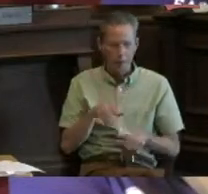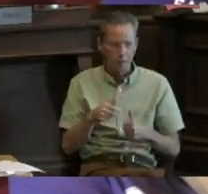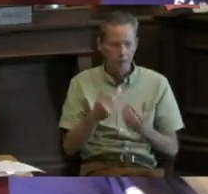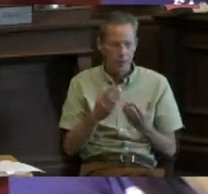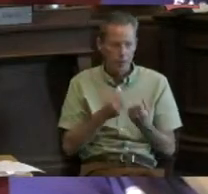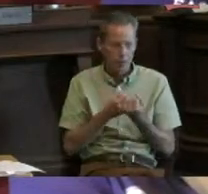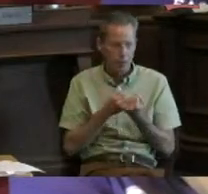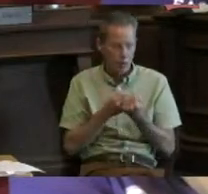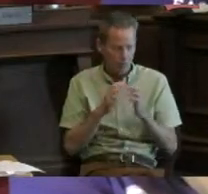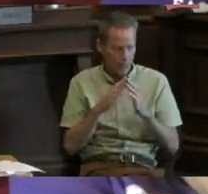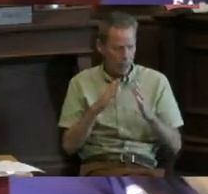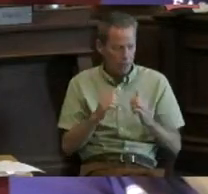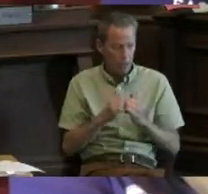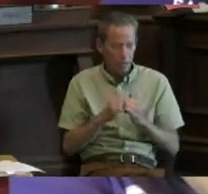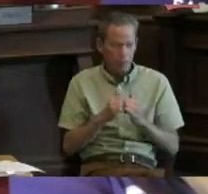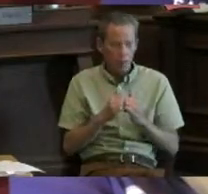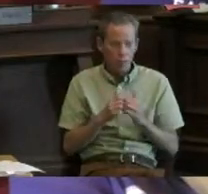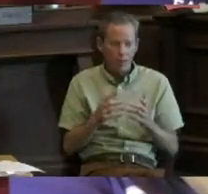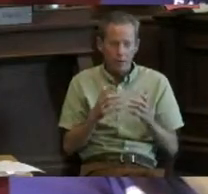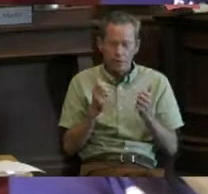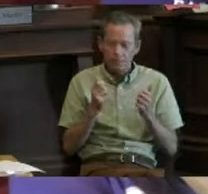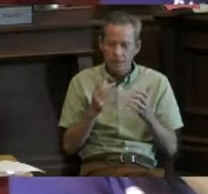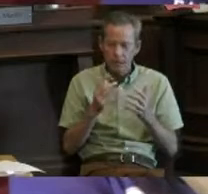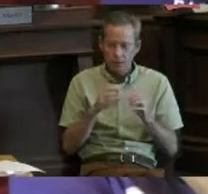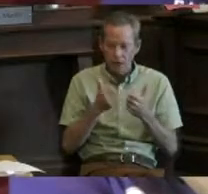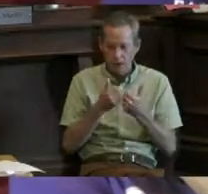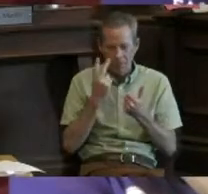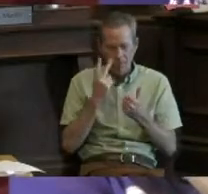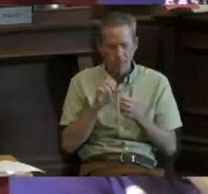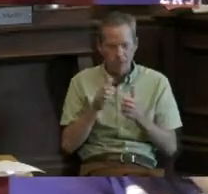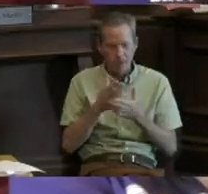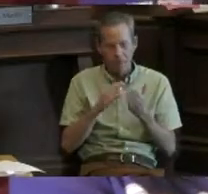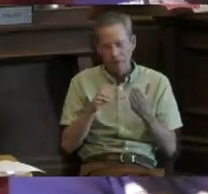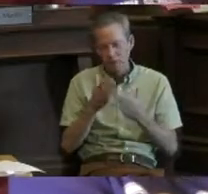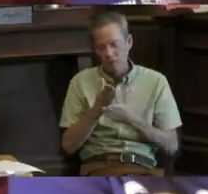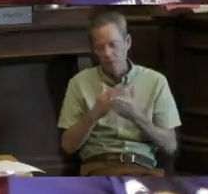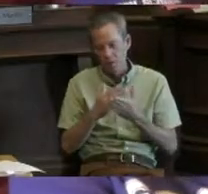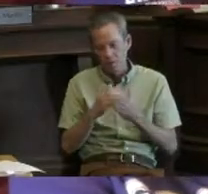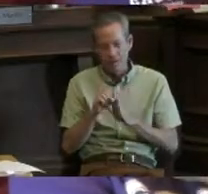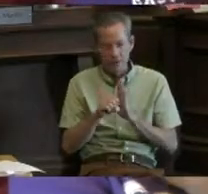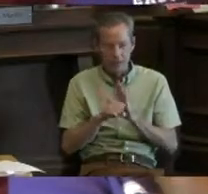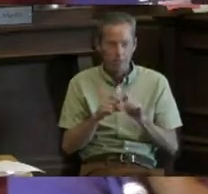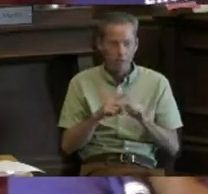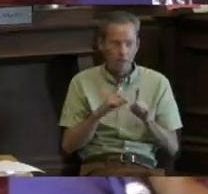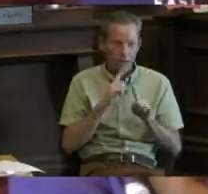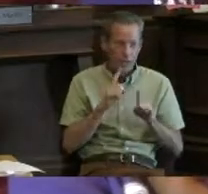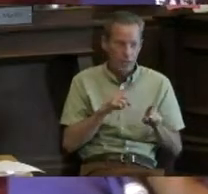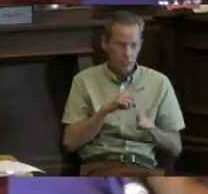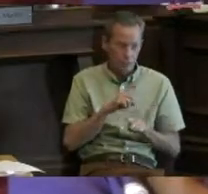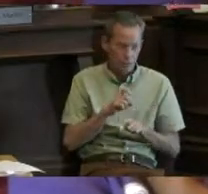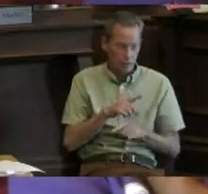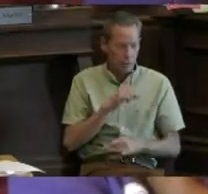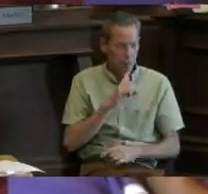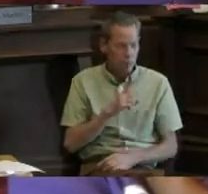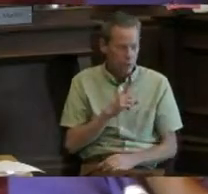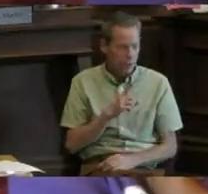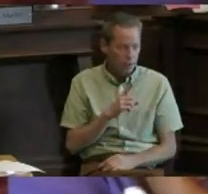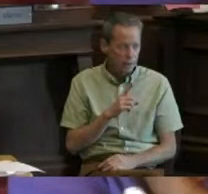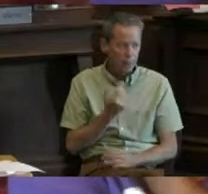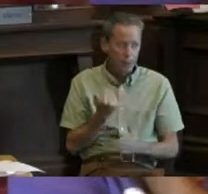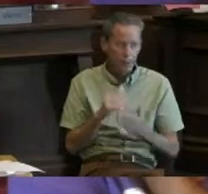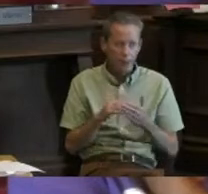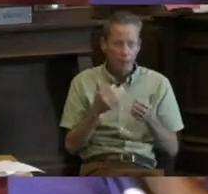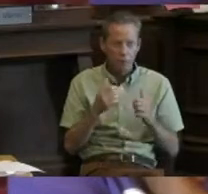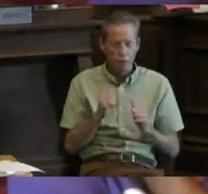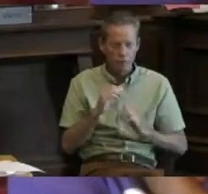providing supportive housing without as many challenges as we've seen in some of the other parts of the state. But to answer your question, we really, again, we try to